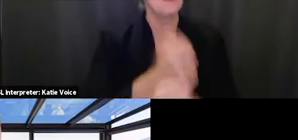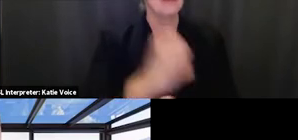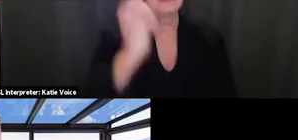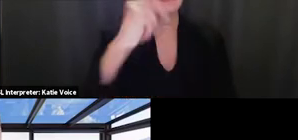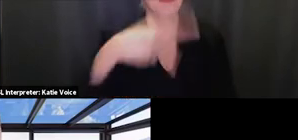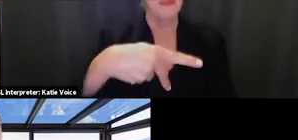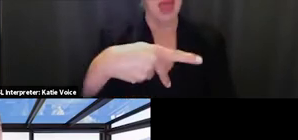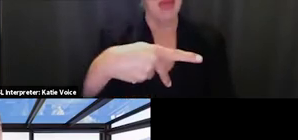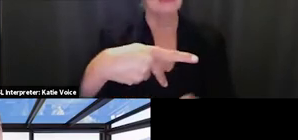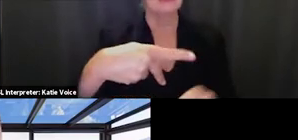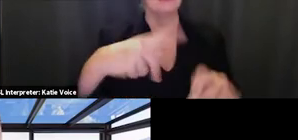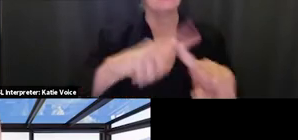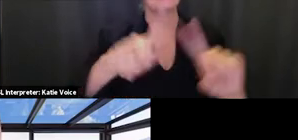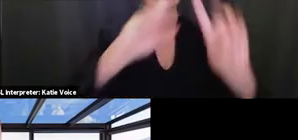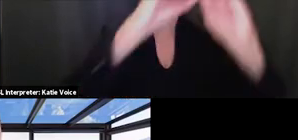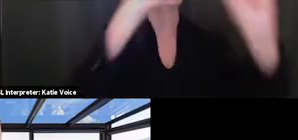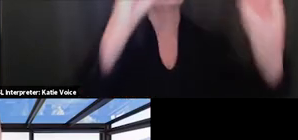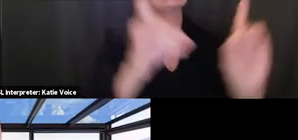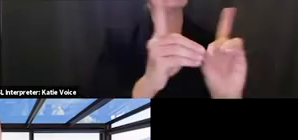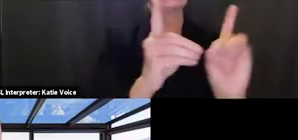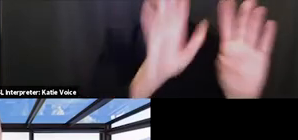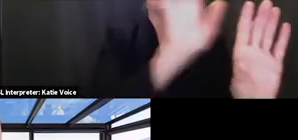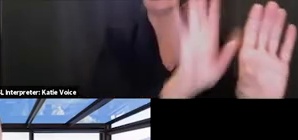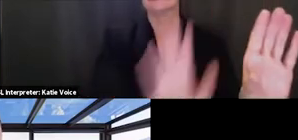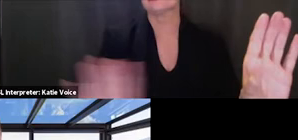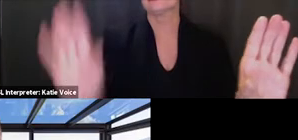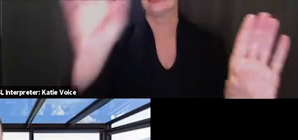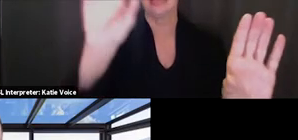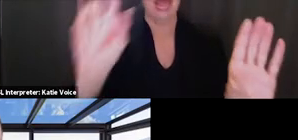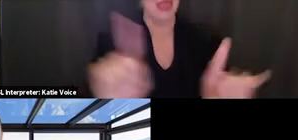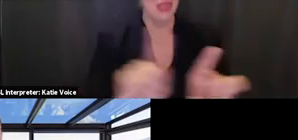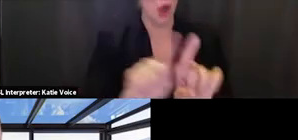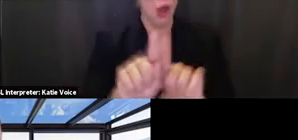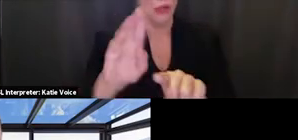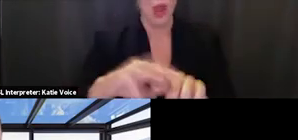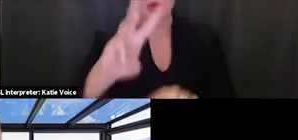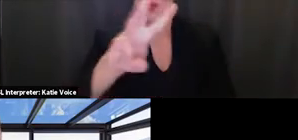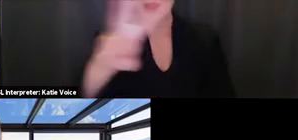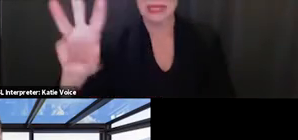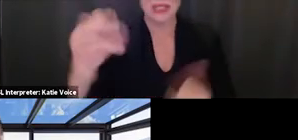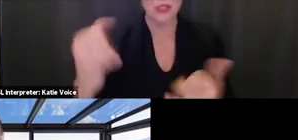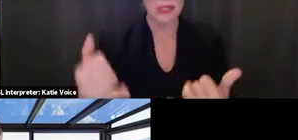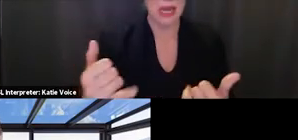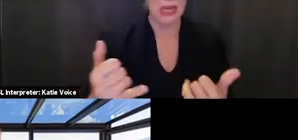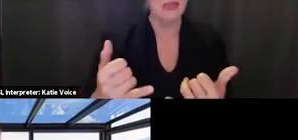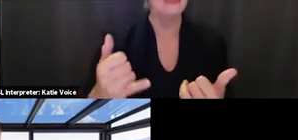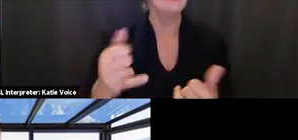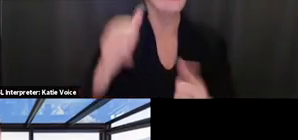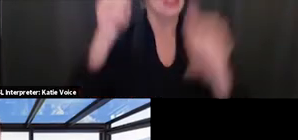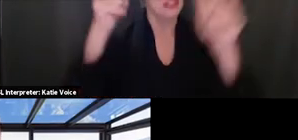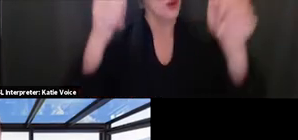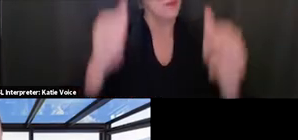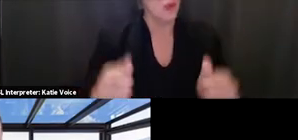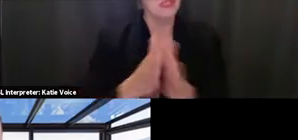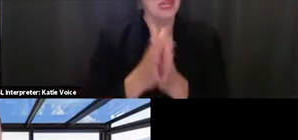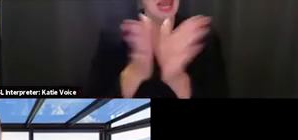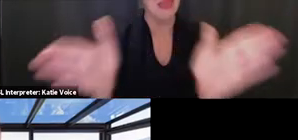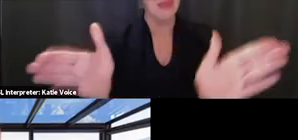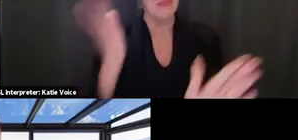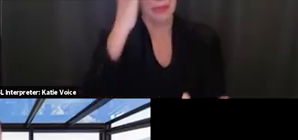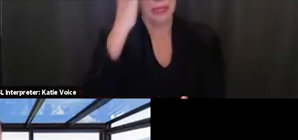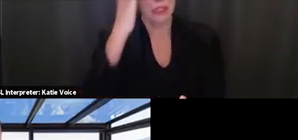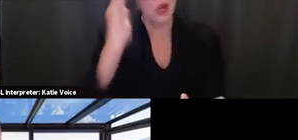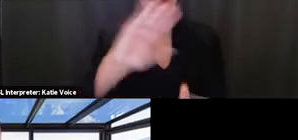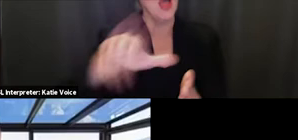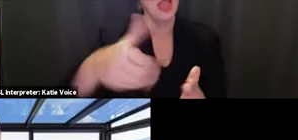before us and on our website today i do want the public to know that all of these are posted on website on our website as well